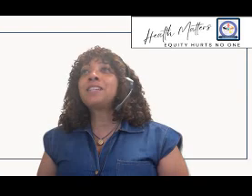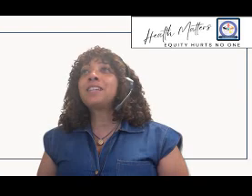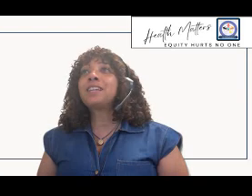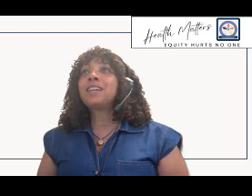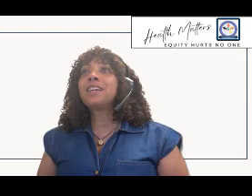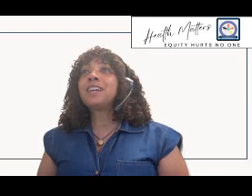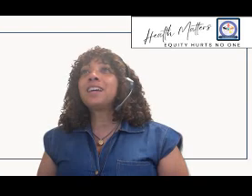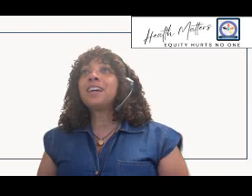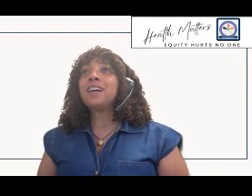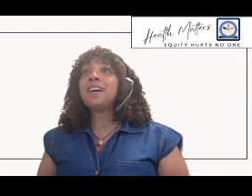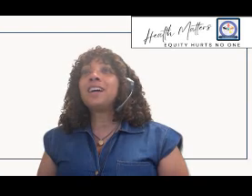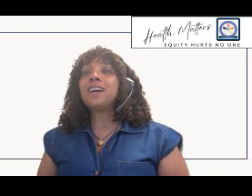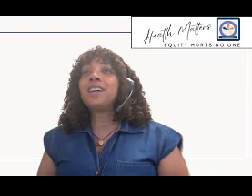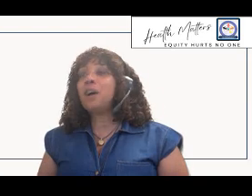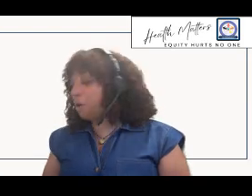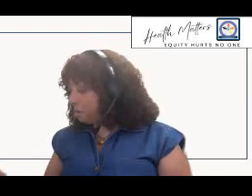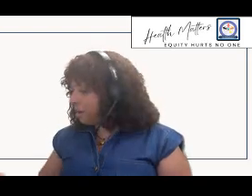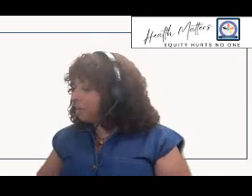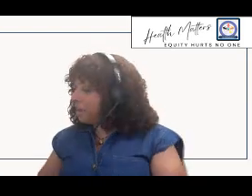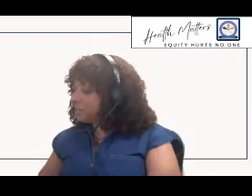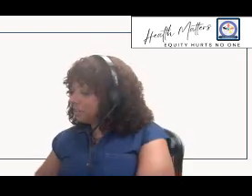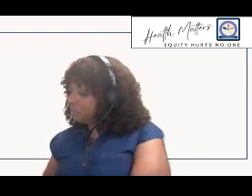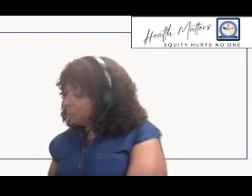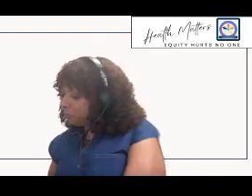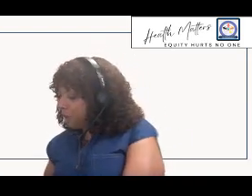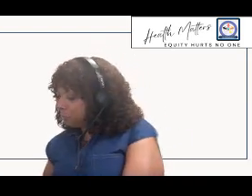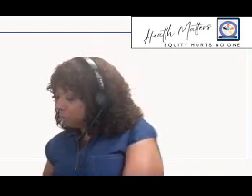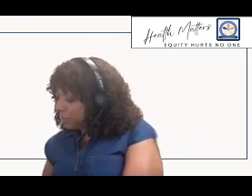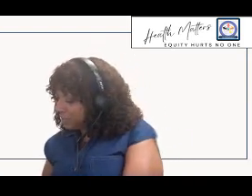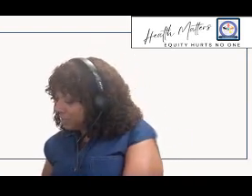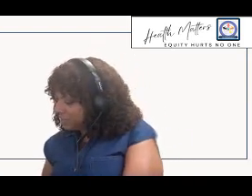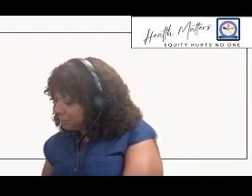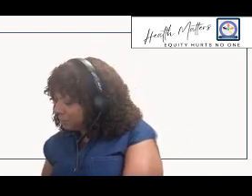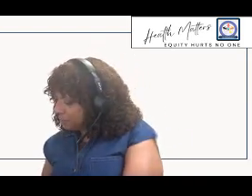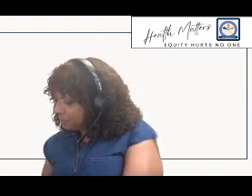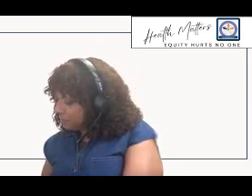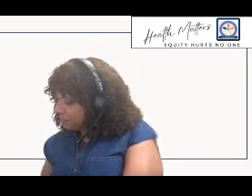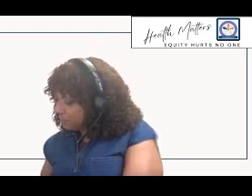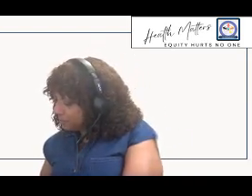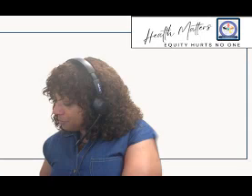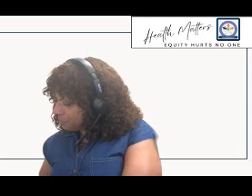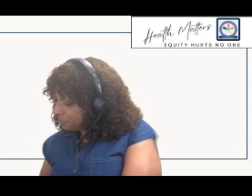This Angie? is Nancy Bowen. I would love to see that. So. All right, gotcha. I'll note that, Nancy.